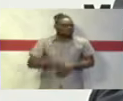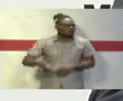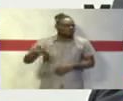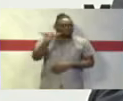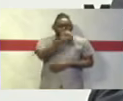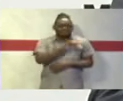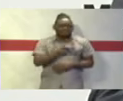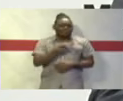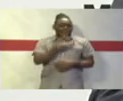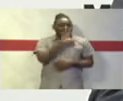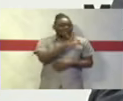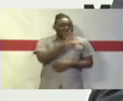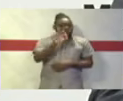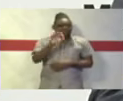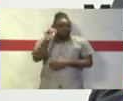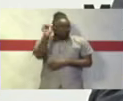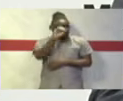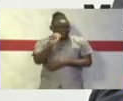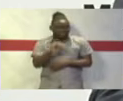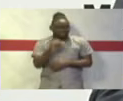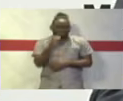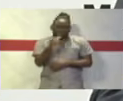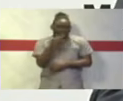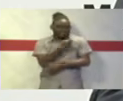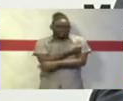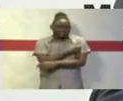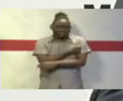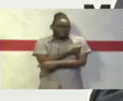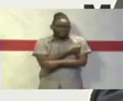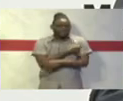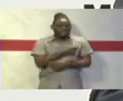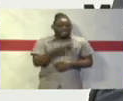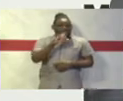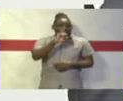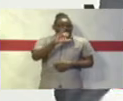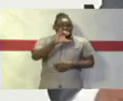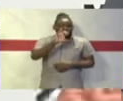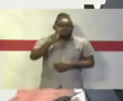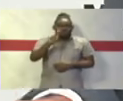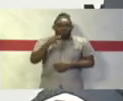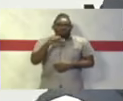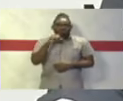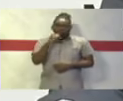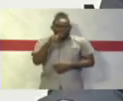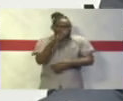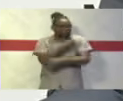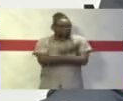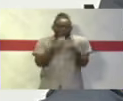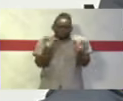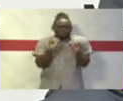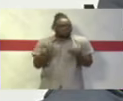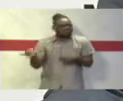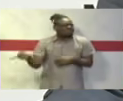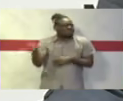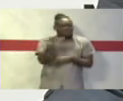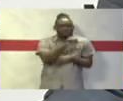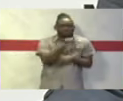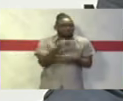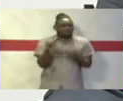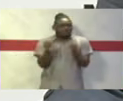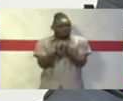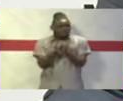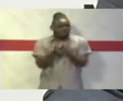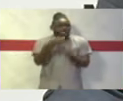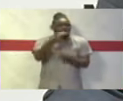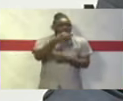again, we would have seen in the ICU at this point in time are unvaccinated, and a similar trend with the HDU in the